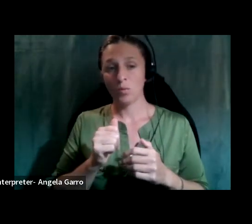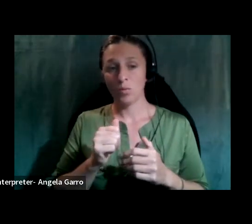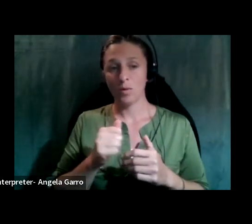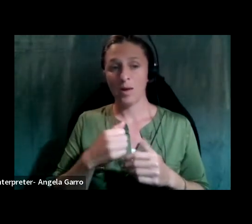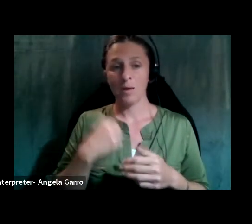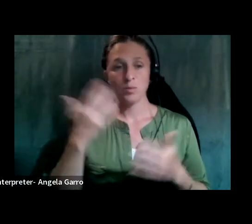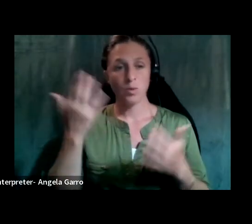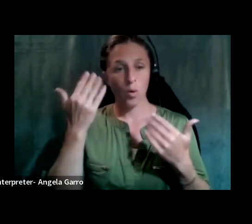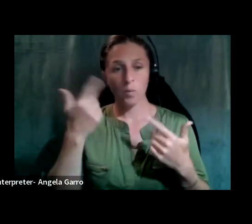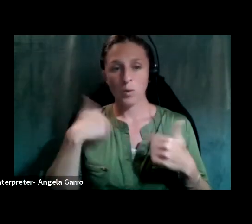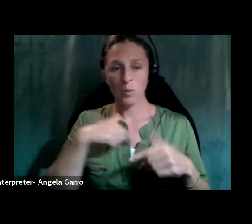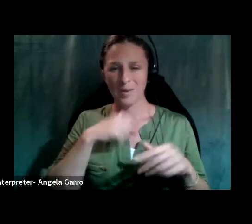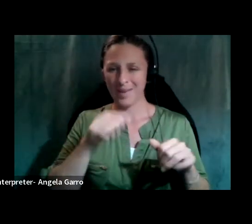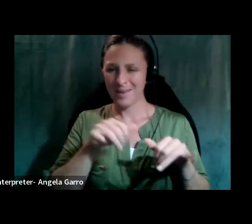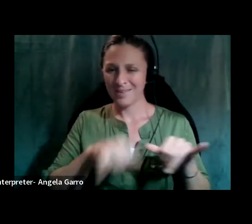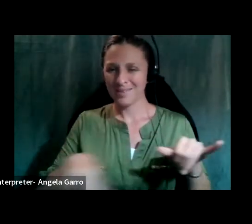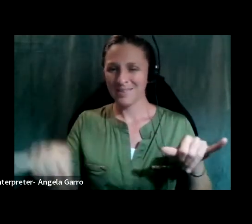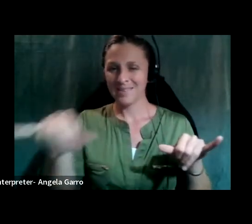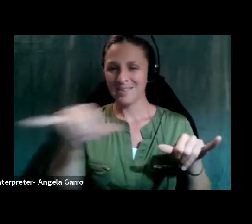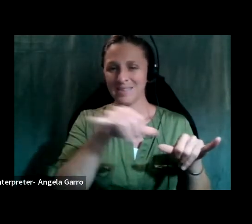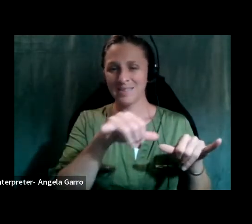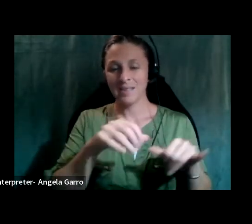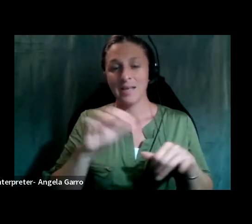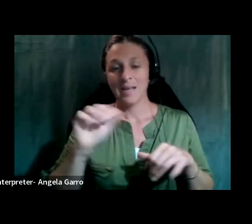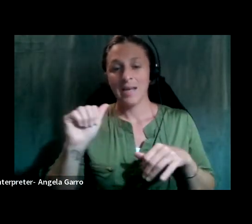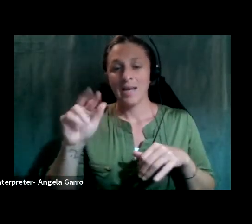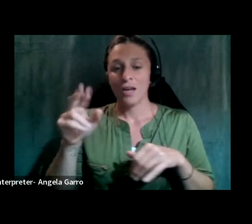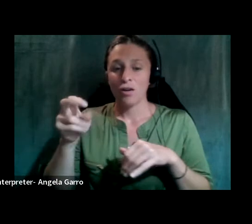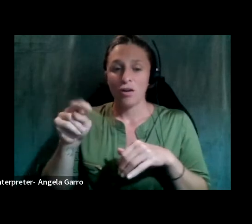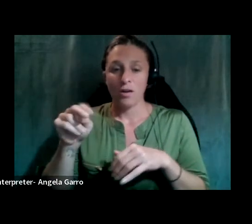was hoping we could be consistent. We should be consistent. So Aragon